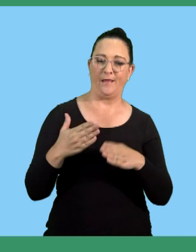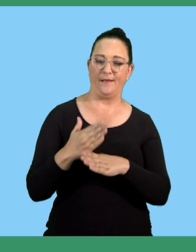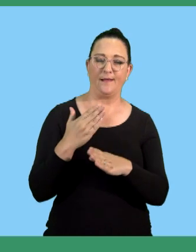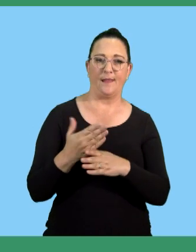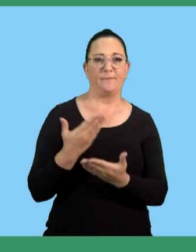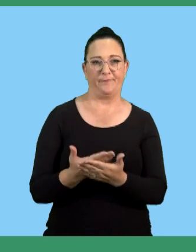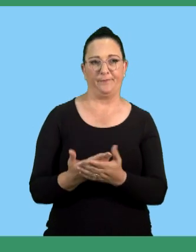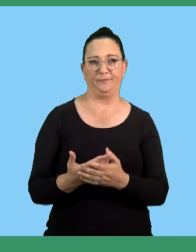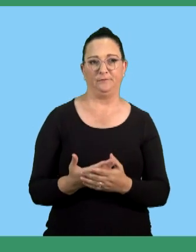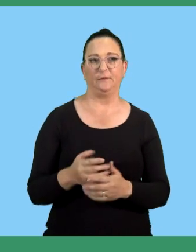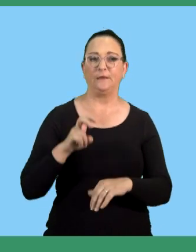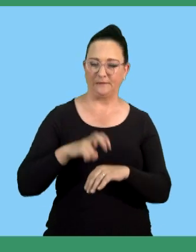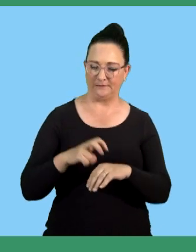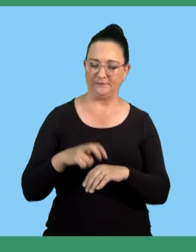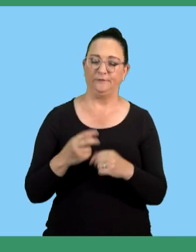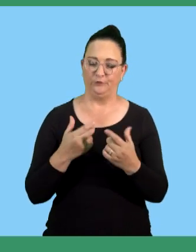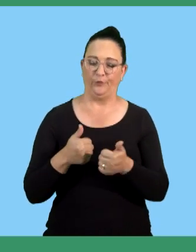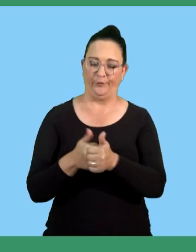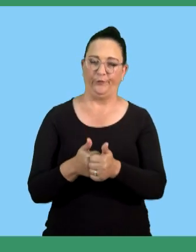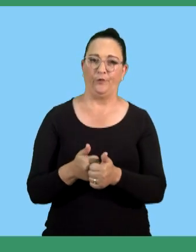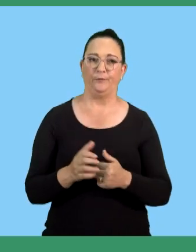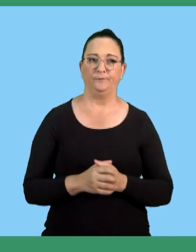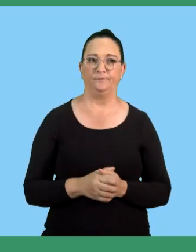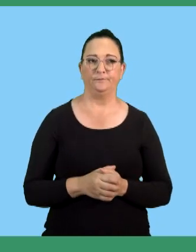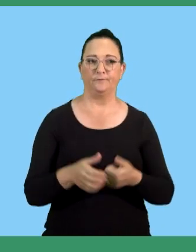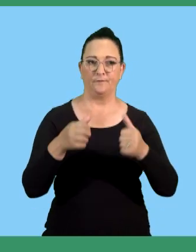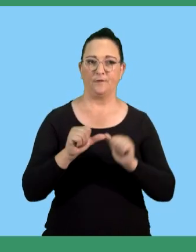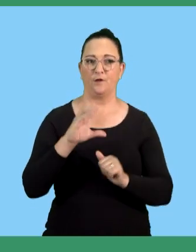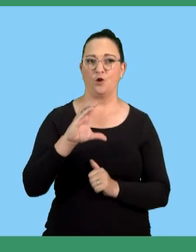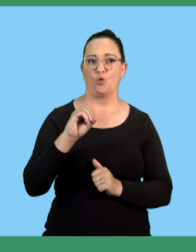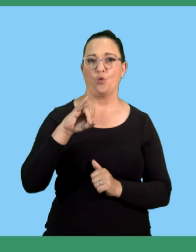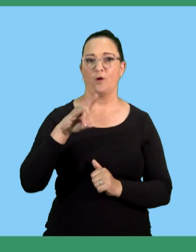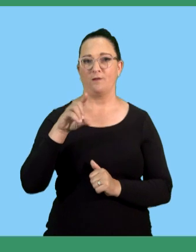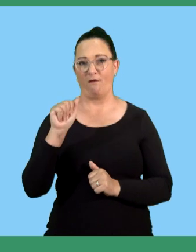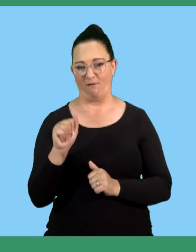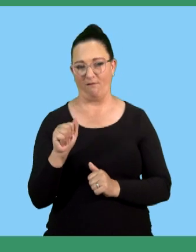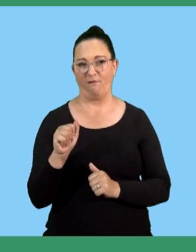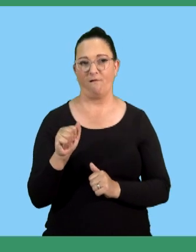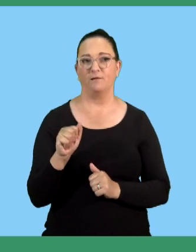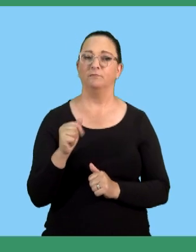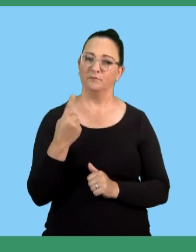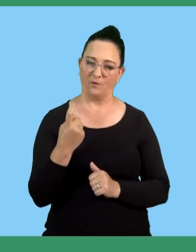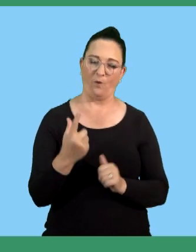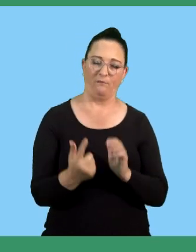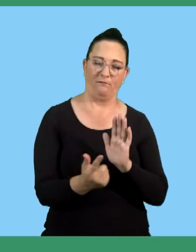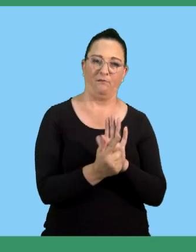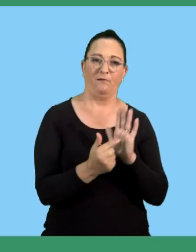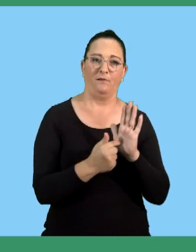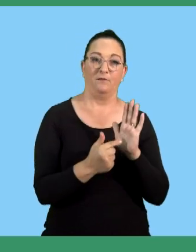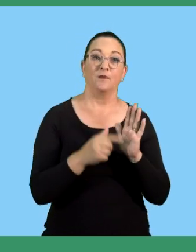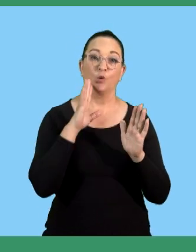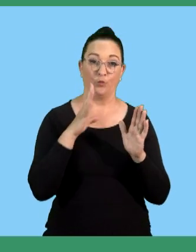labor practices. We cannot employ and not comply with the BCEA. Then we've got the COIDA, which is also one of the